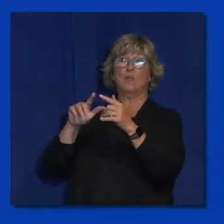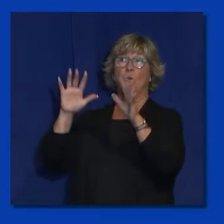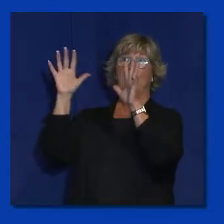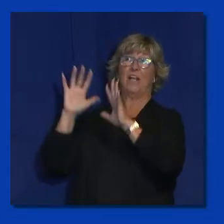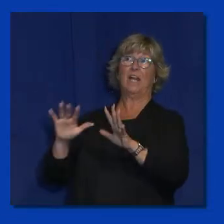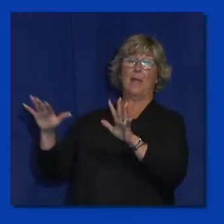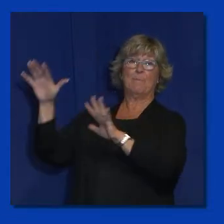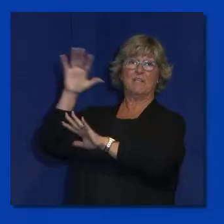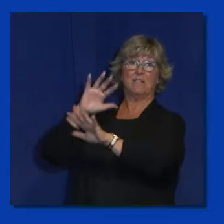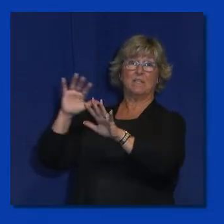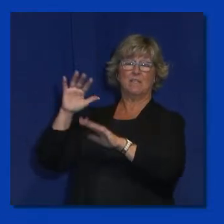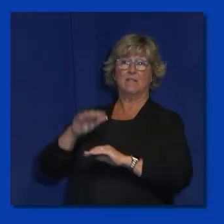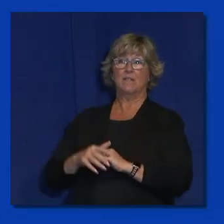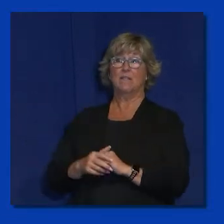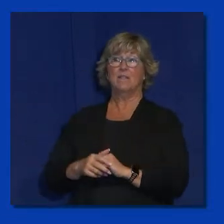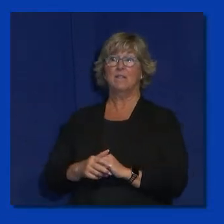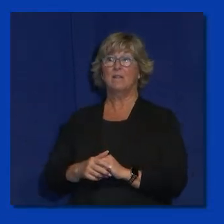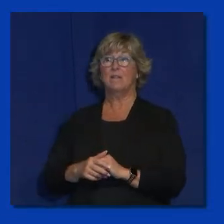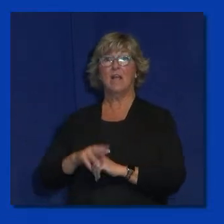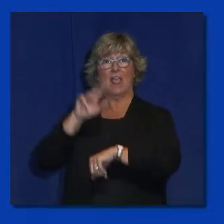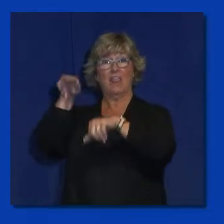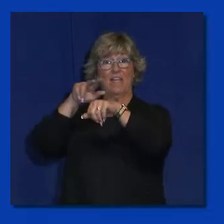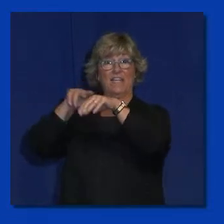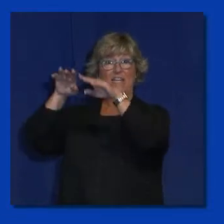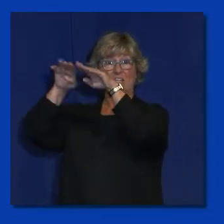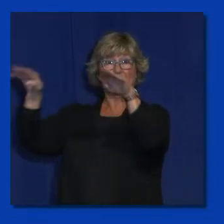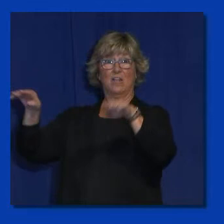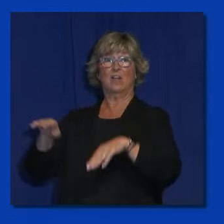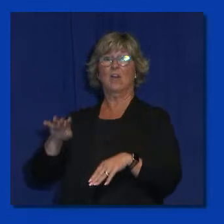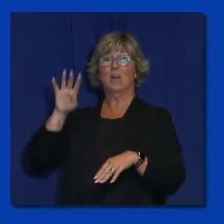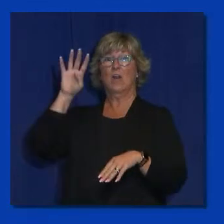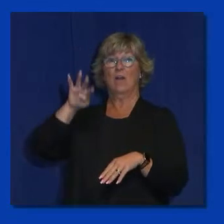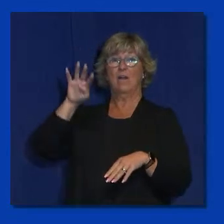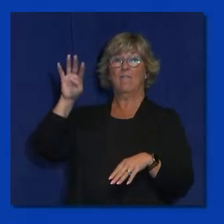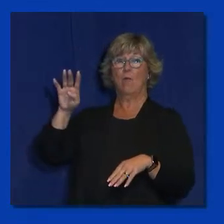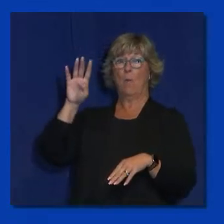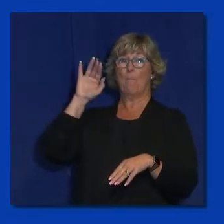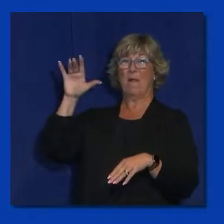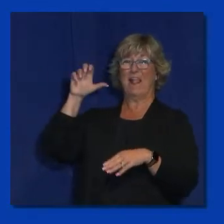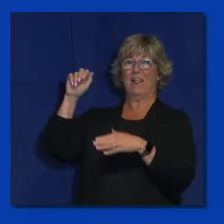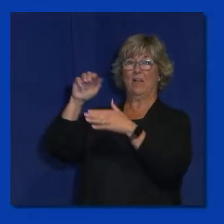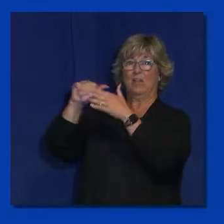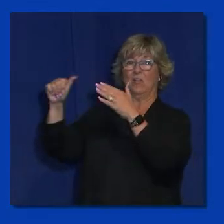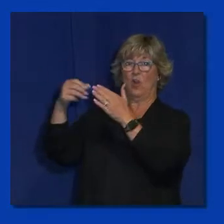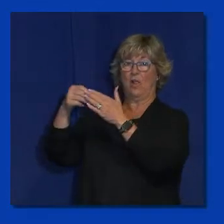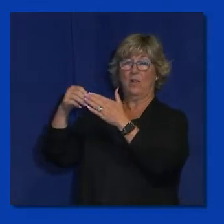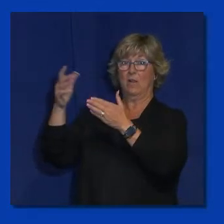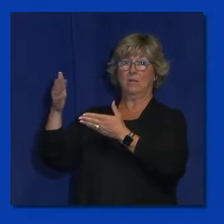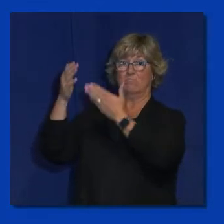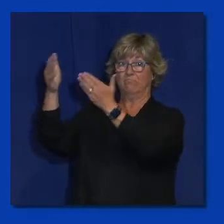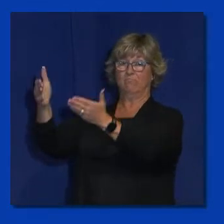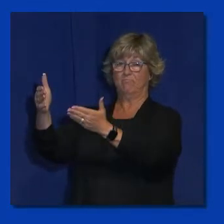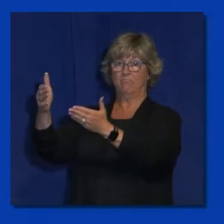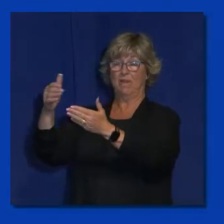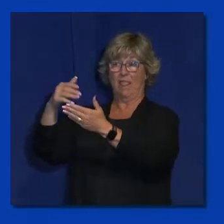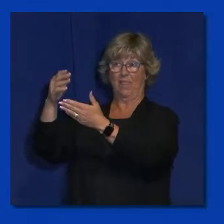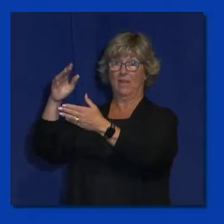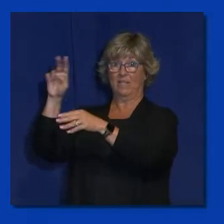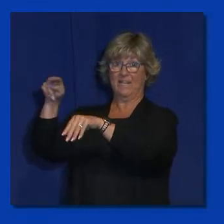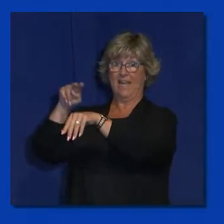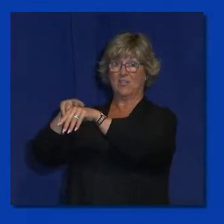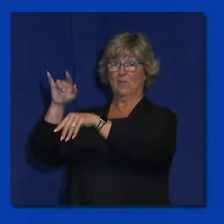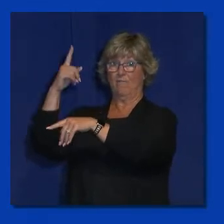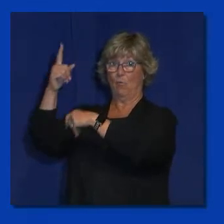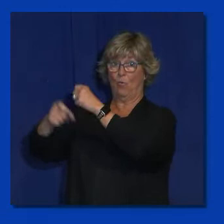world, at the national level last year is $44 billion. That's just proposed in the Biden budget. Now that's 1